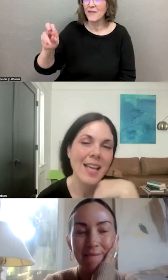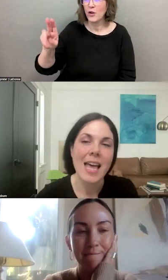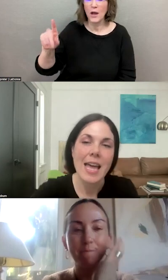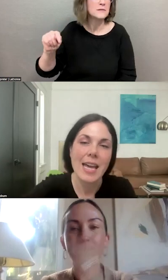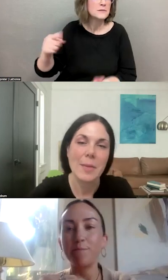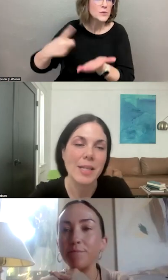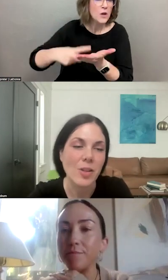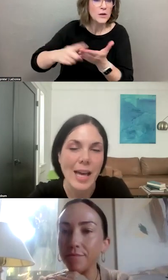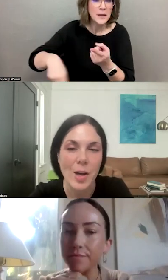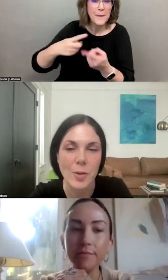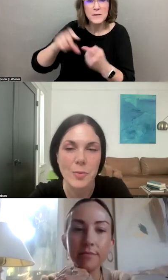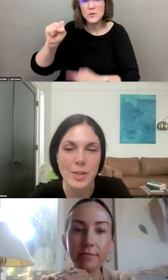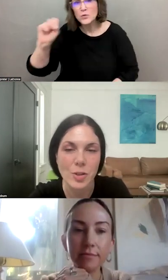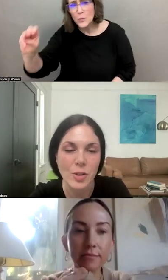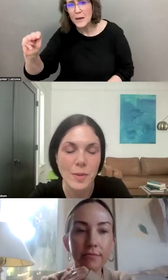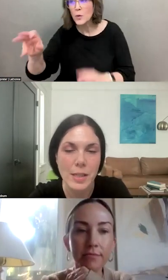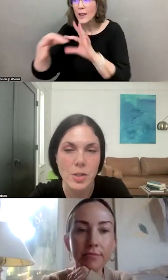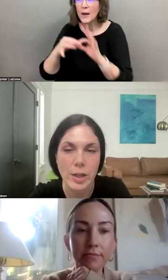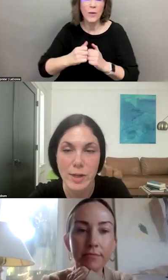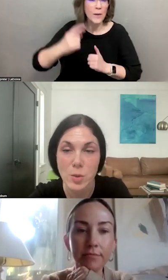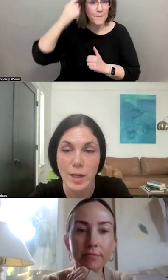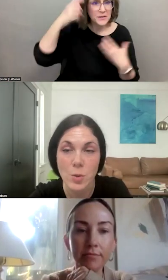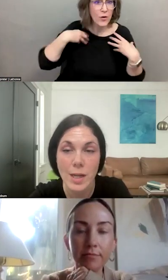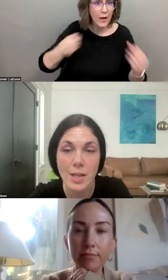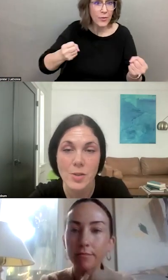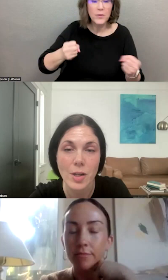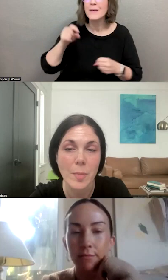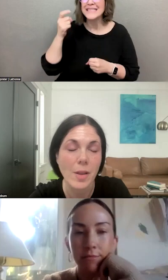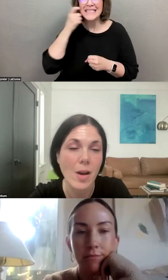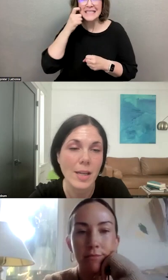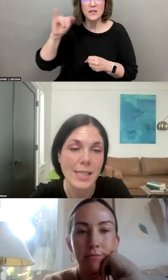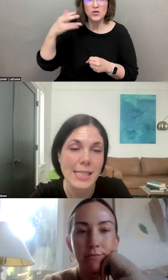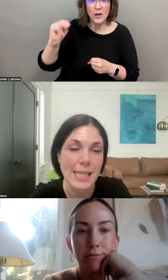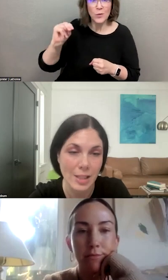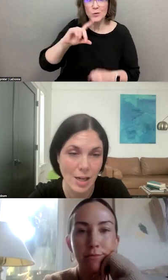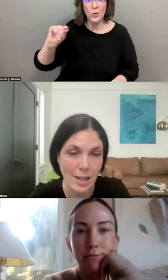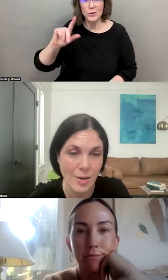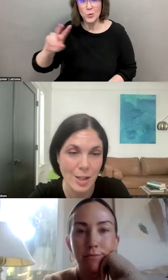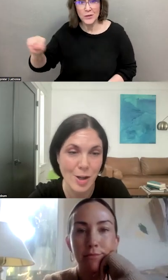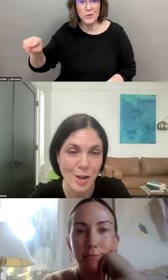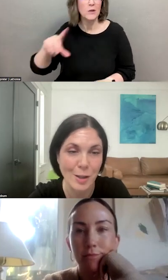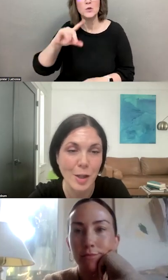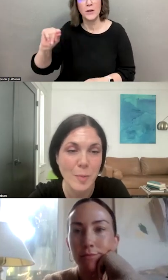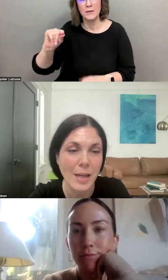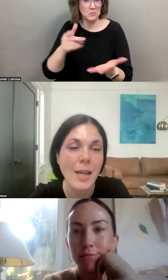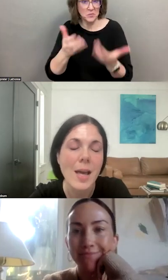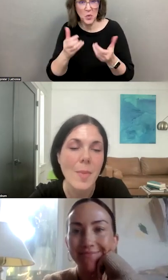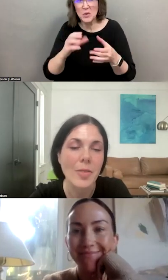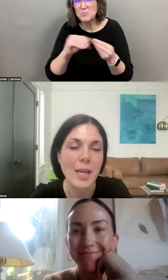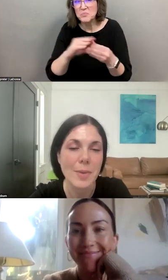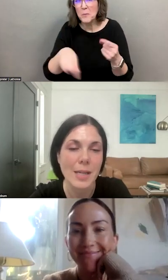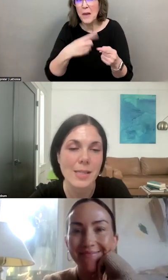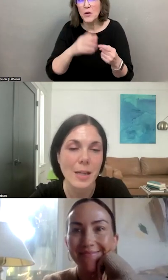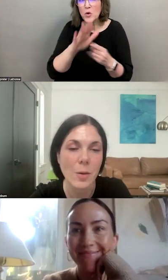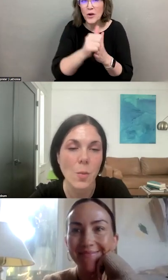media and mental health. Rachel, in January 2020, started a blog and a TikTok account. Can you talk a little bit about